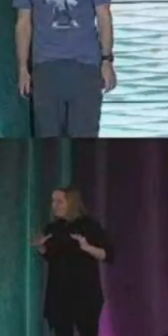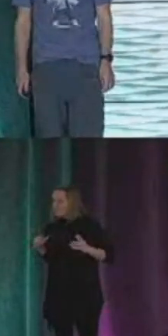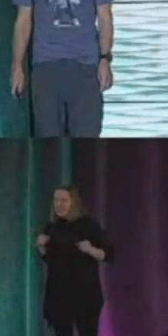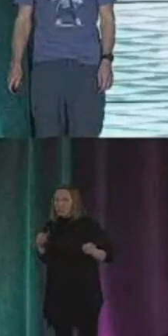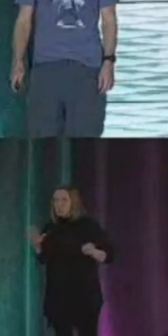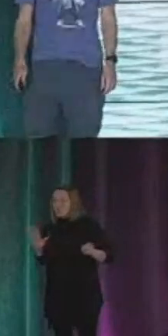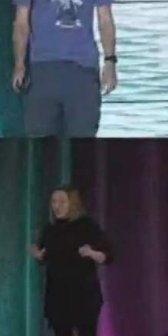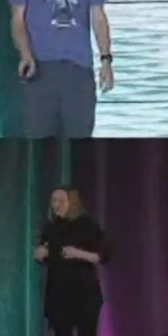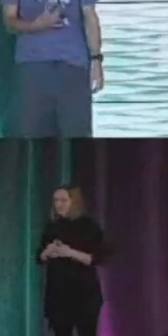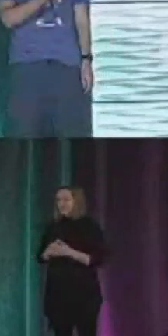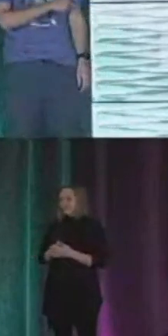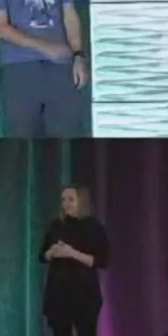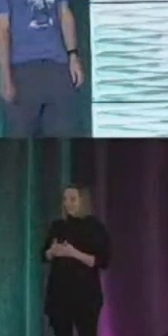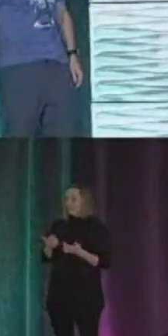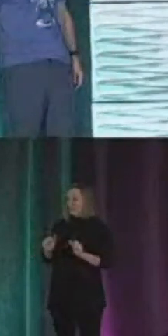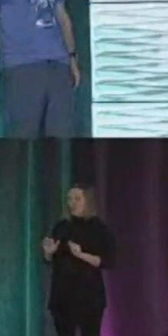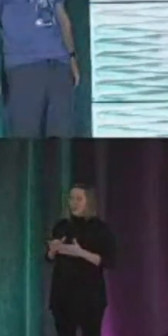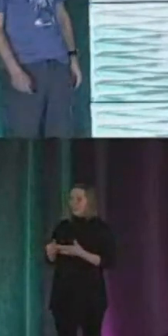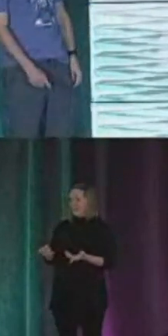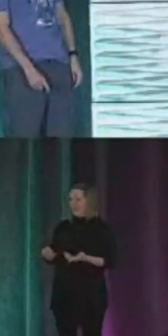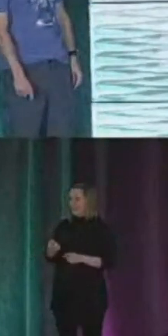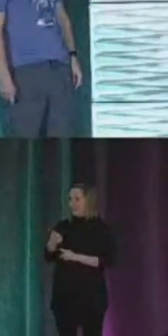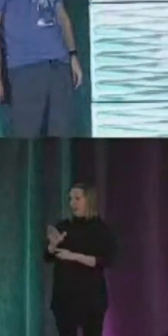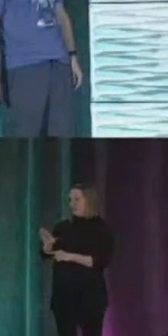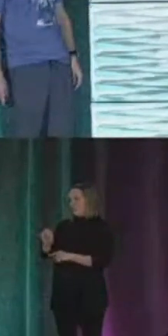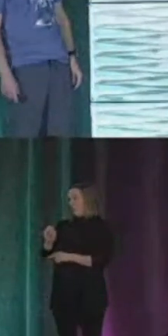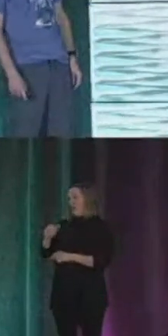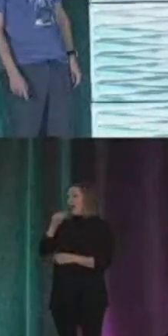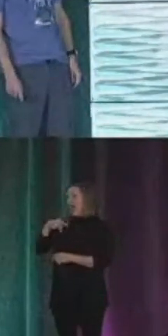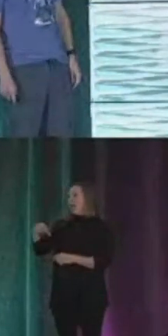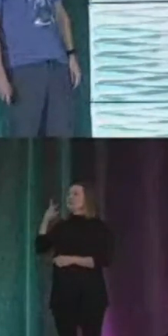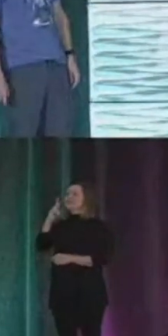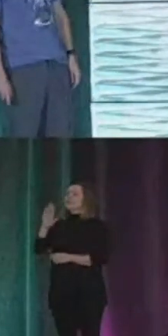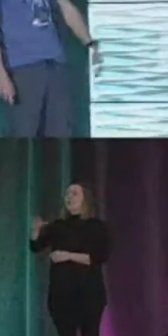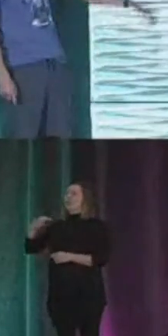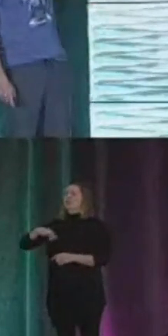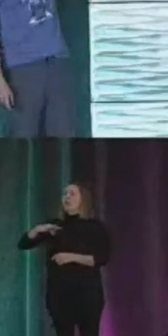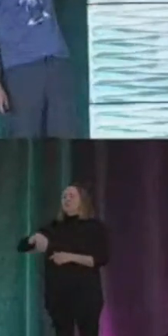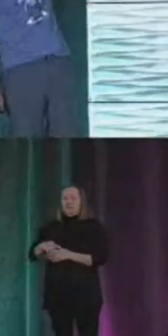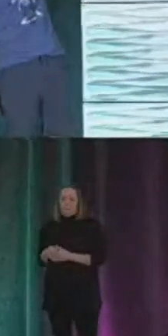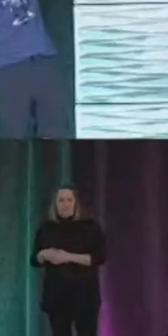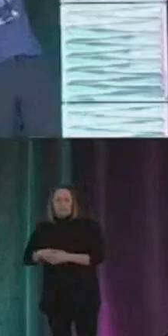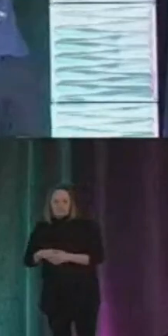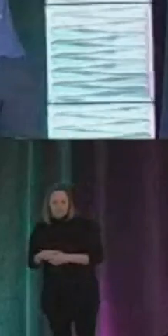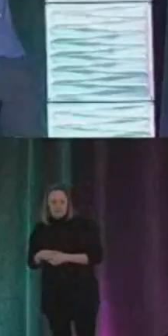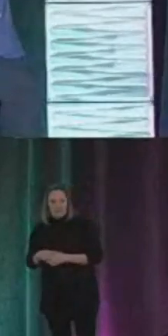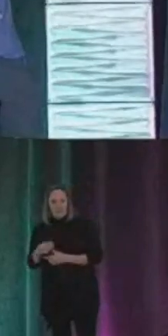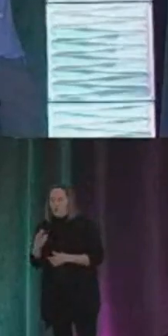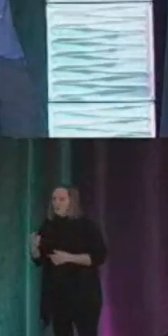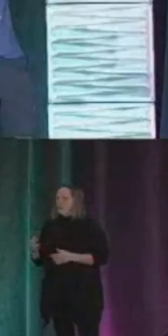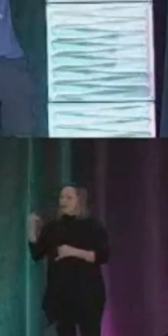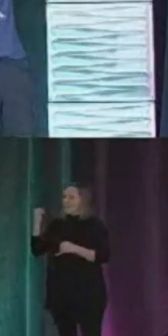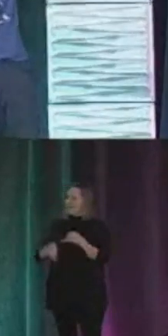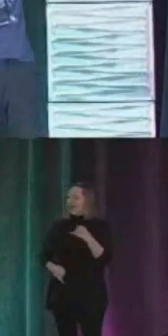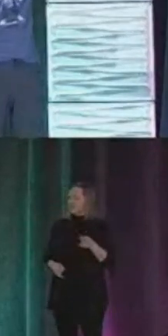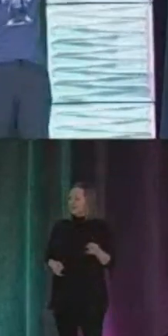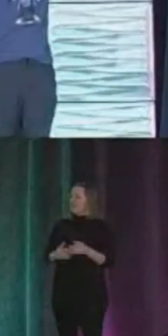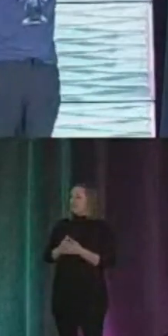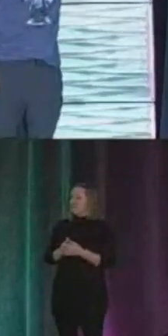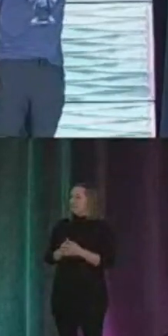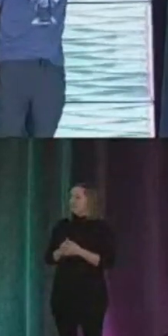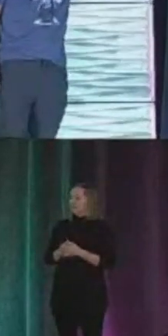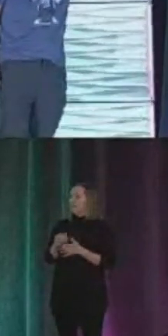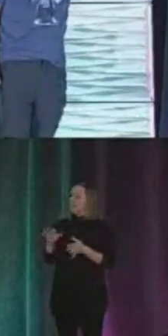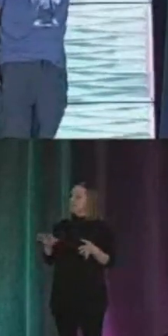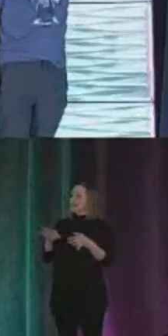great. Try that on your app and see how you do. Resources. The last link here is